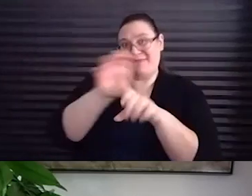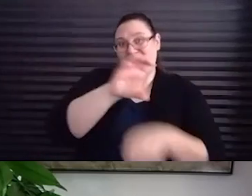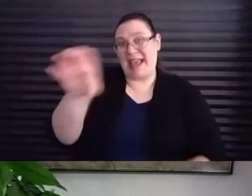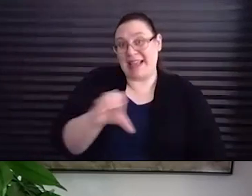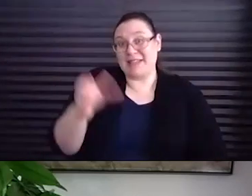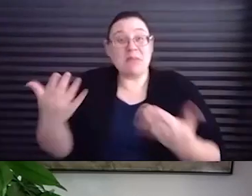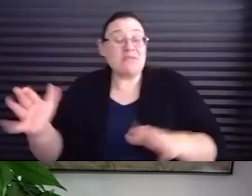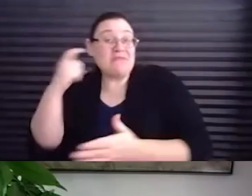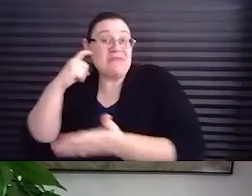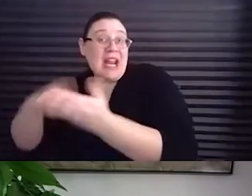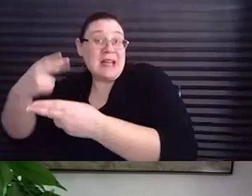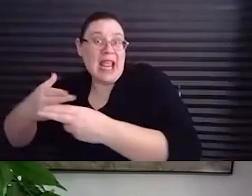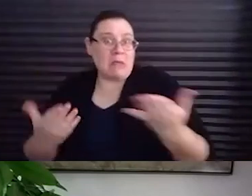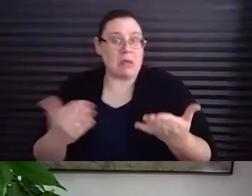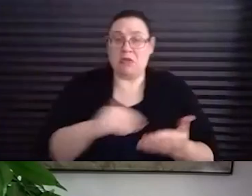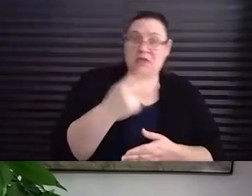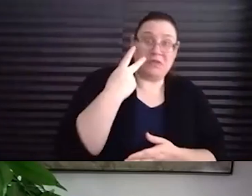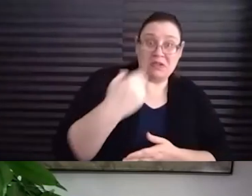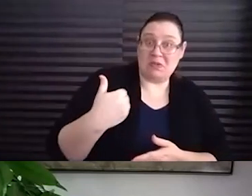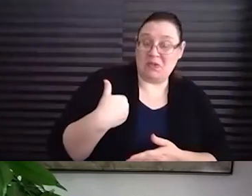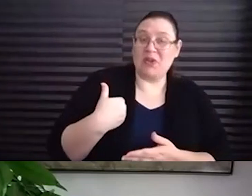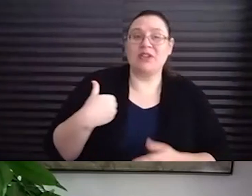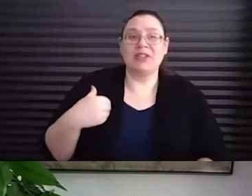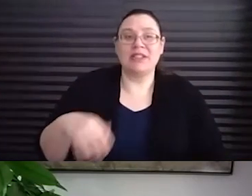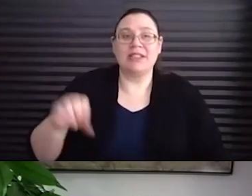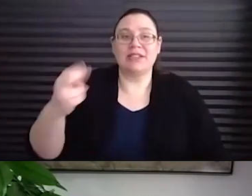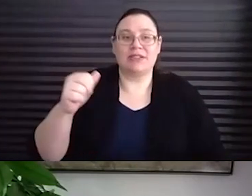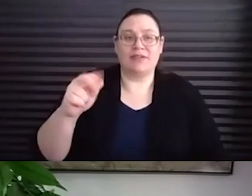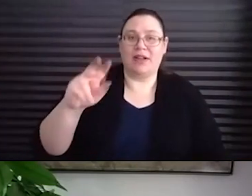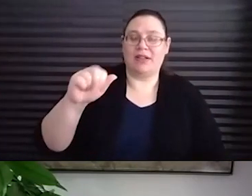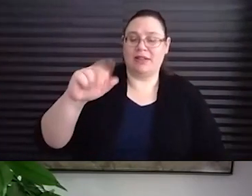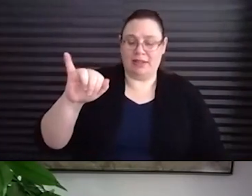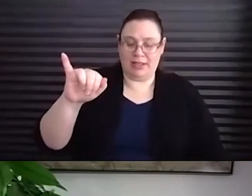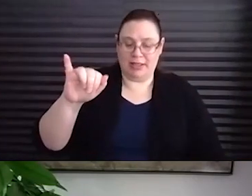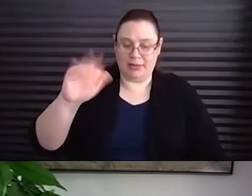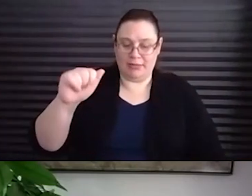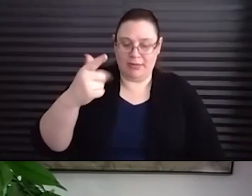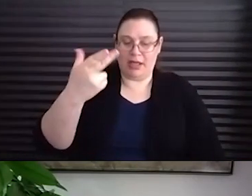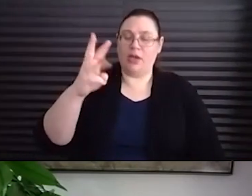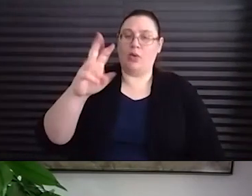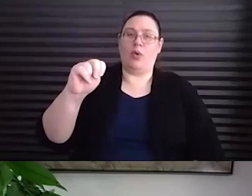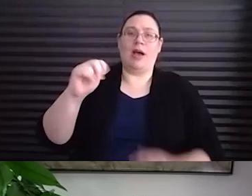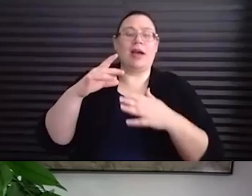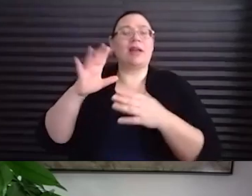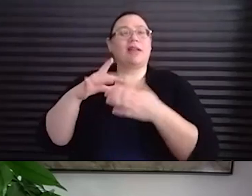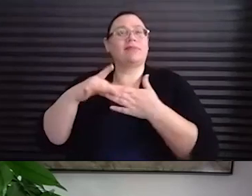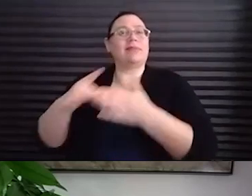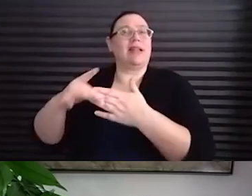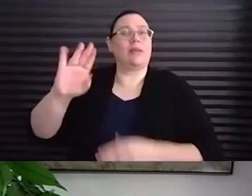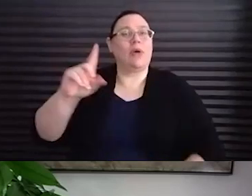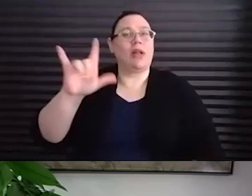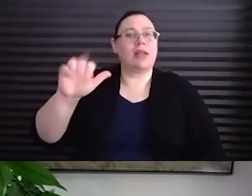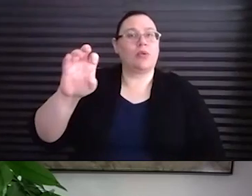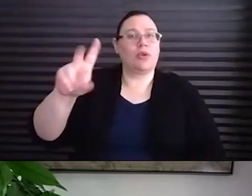know, some who may be new to you. Shivani Bhagwan is the co-founder of leading Bollywood and Bhangra dance class and company in Los